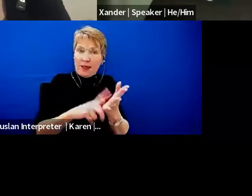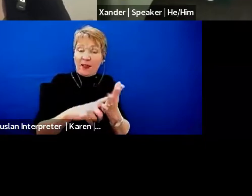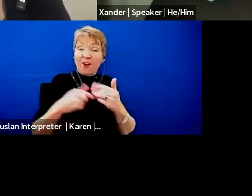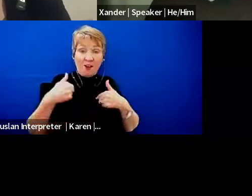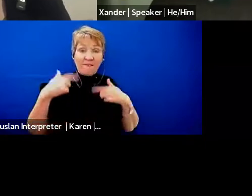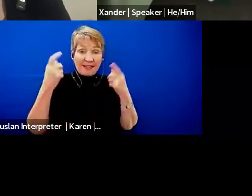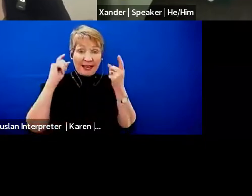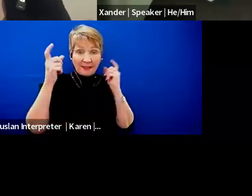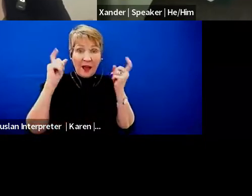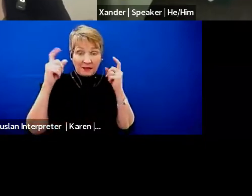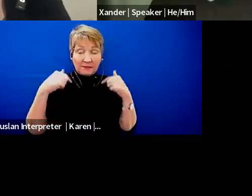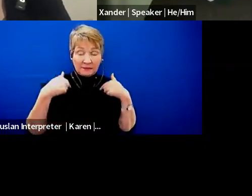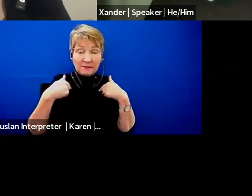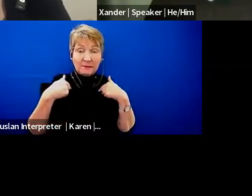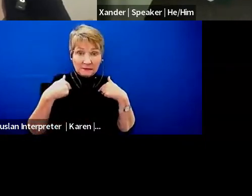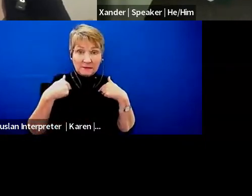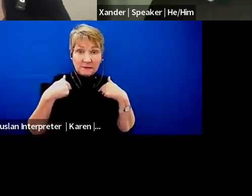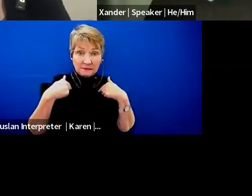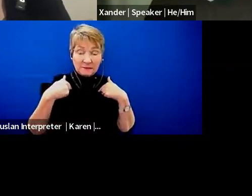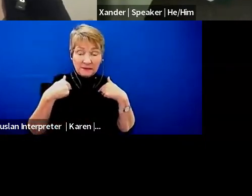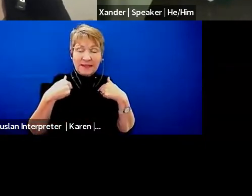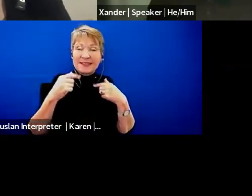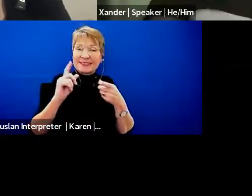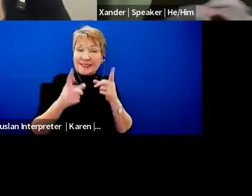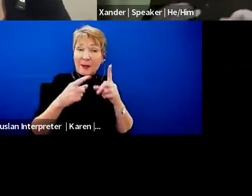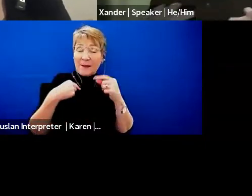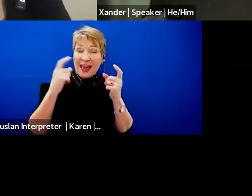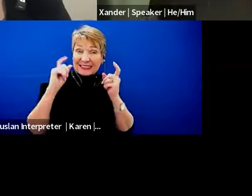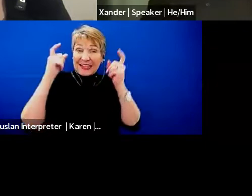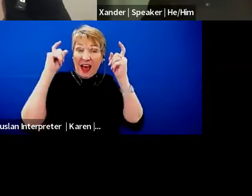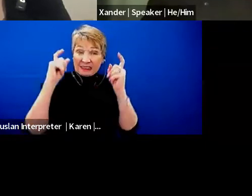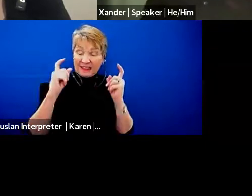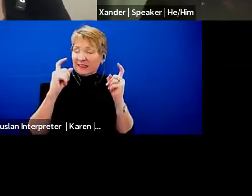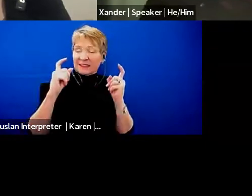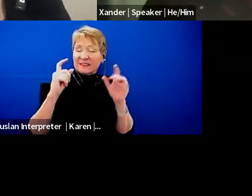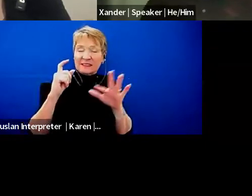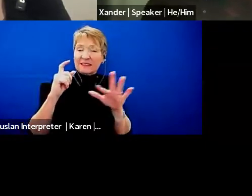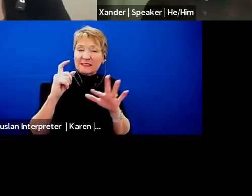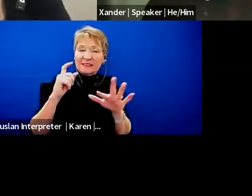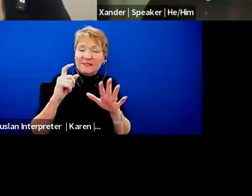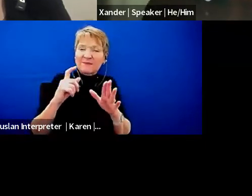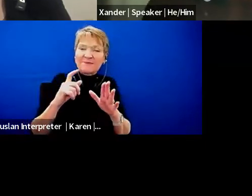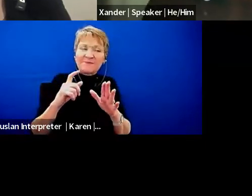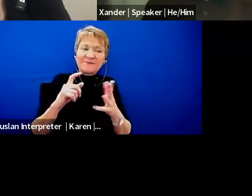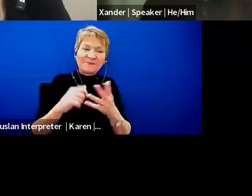anxiety, and sometimes it just gets way too bad, and I'm just